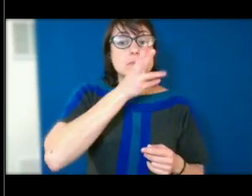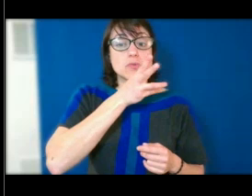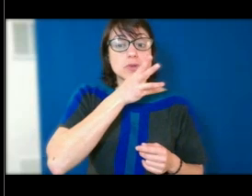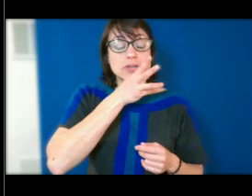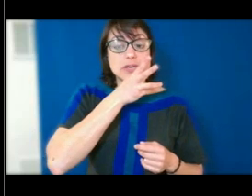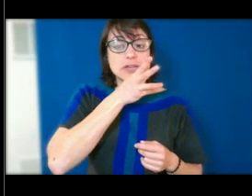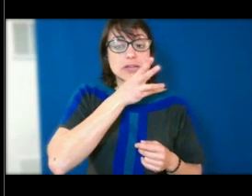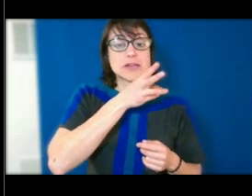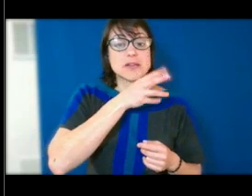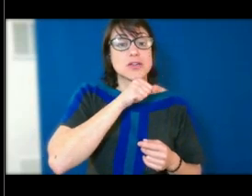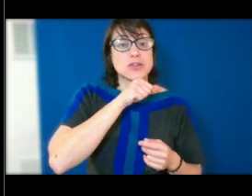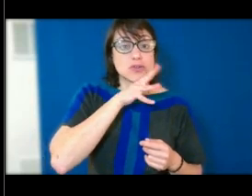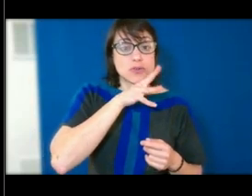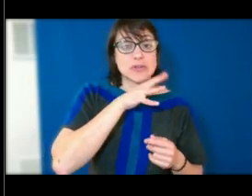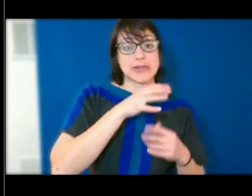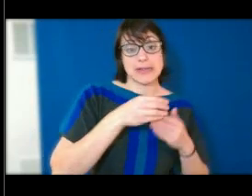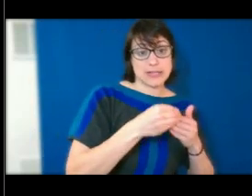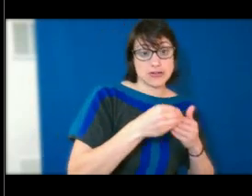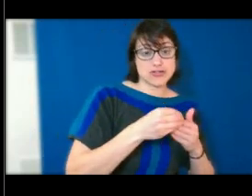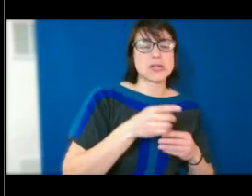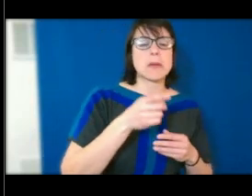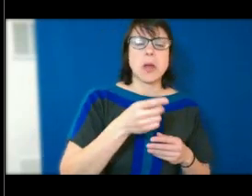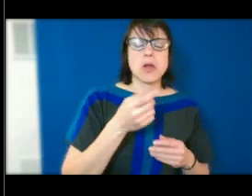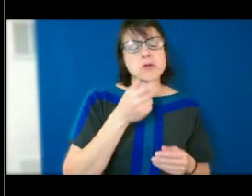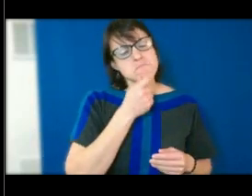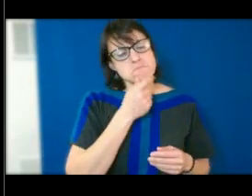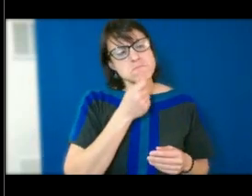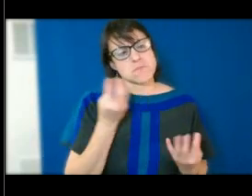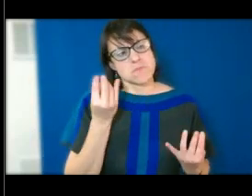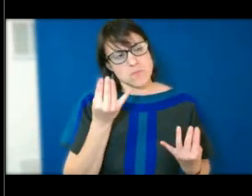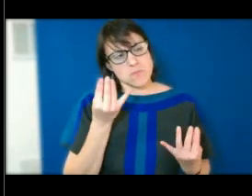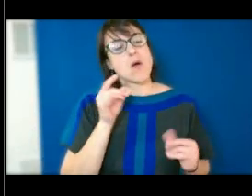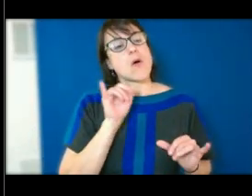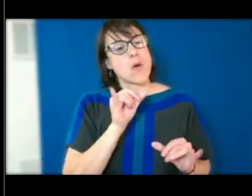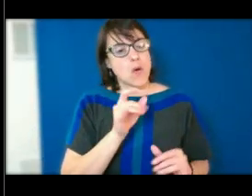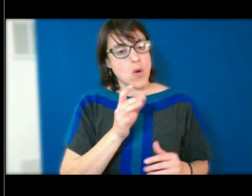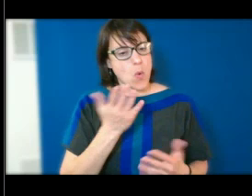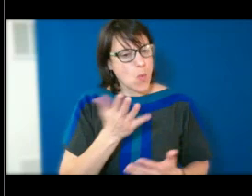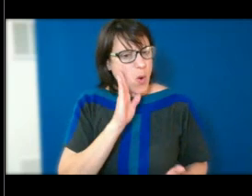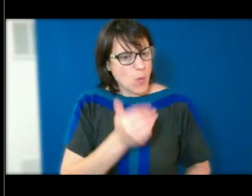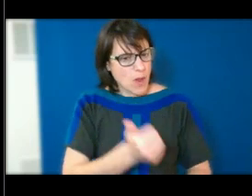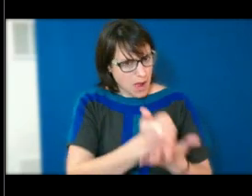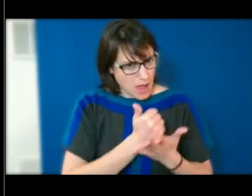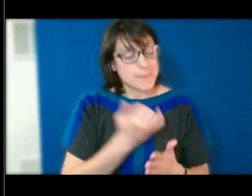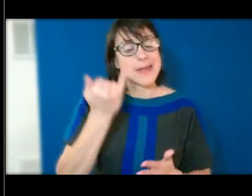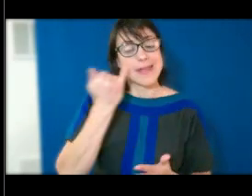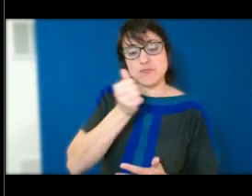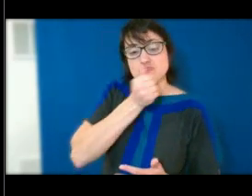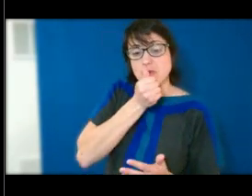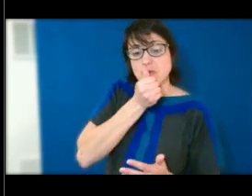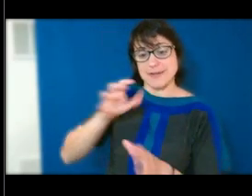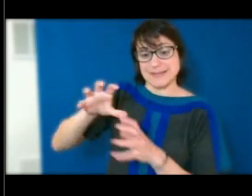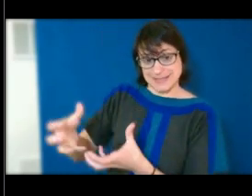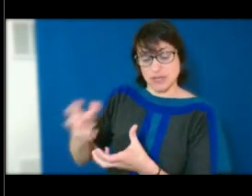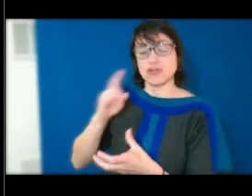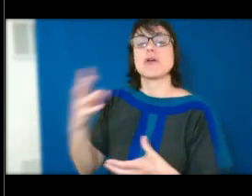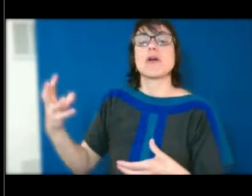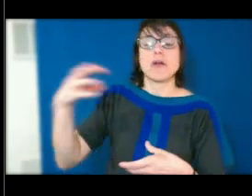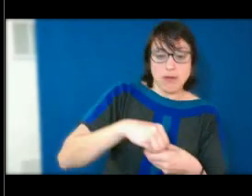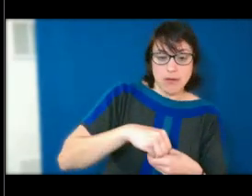could really help is if we had the private sector working with us in collaboration with us. There are lots of